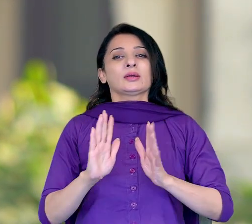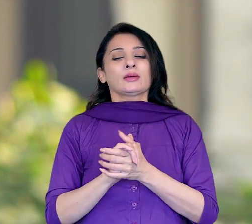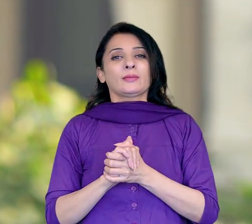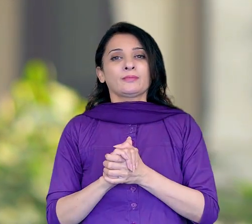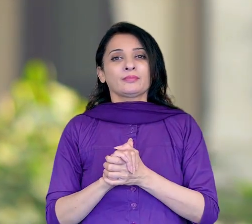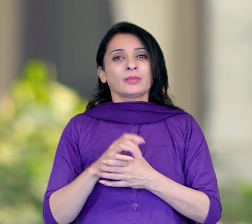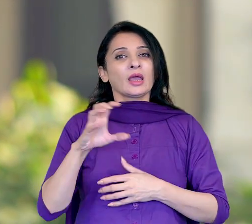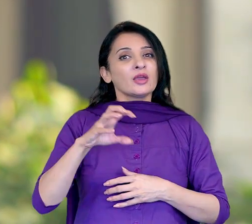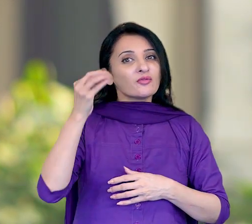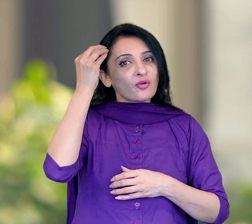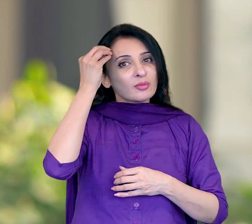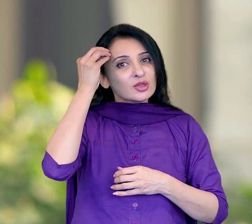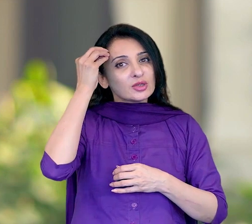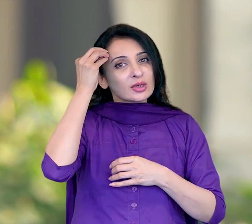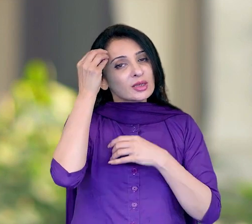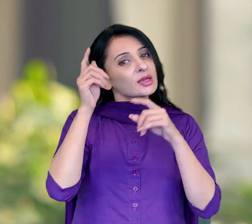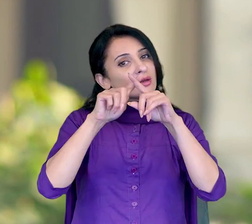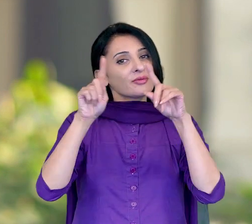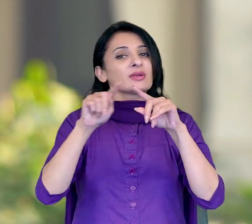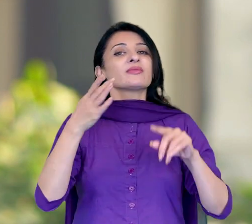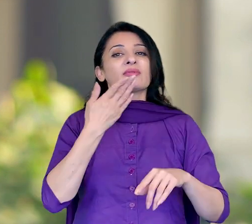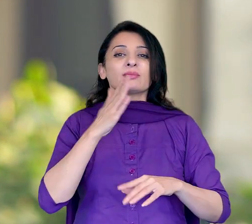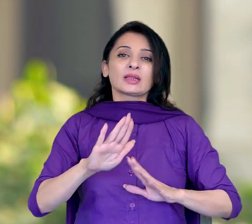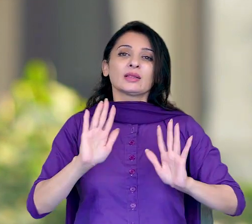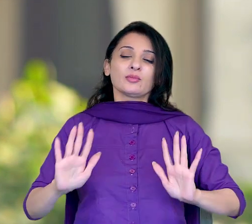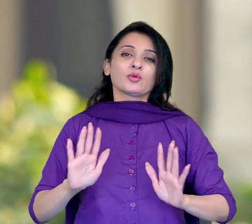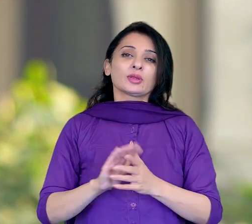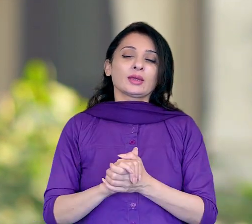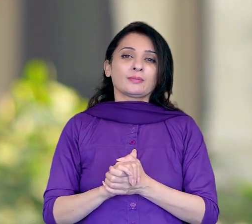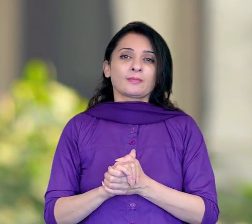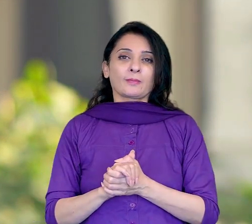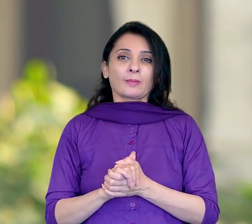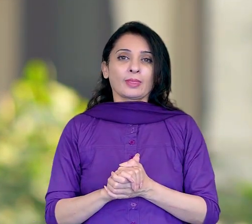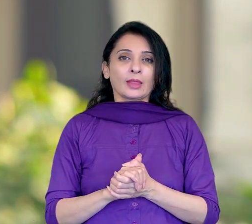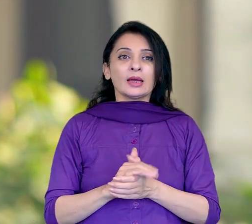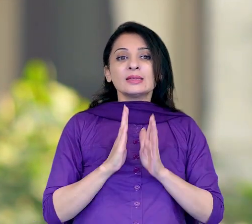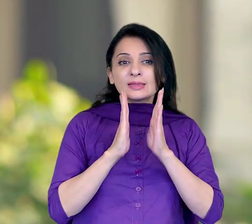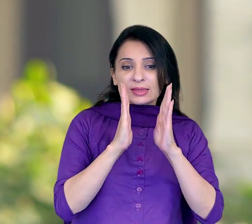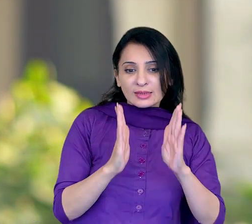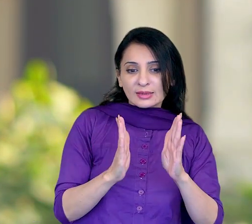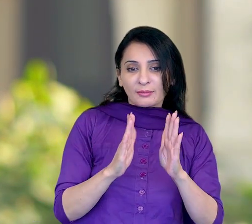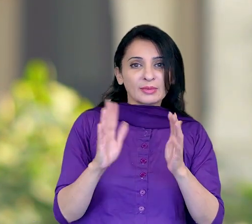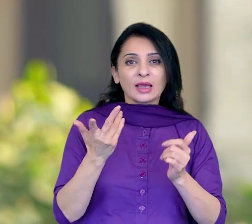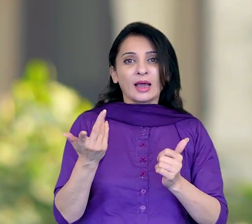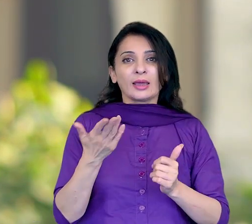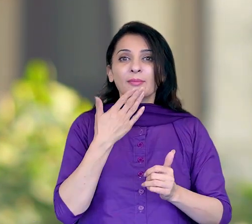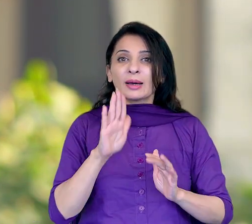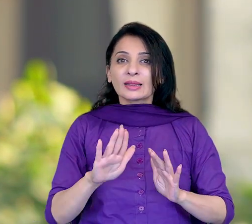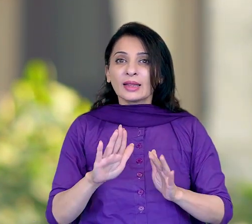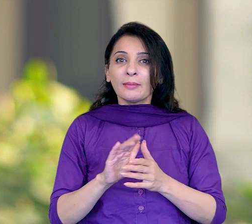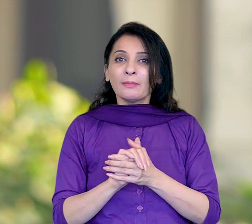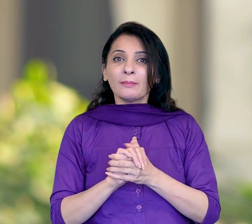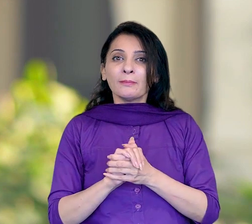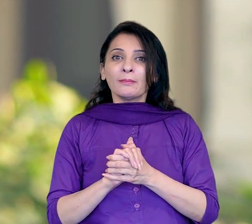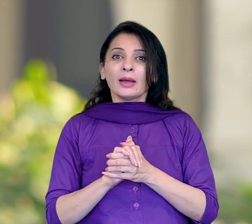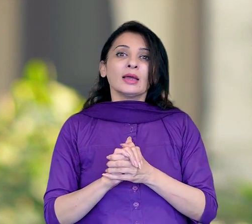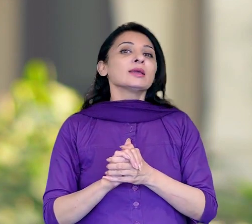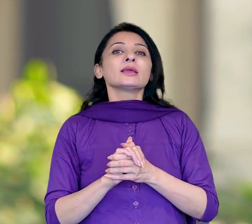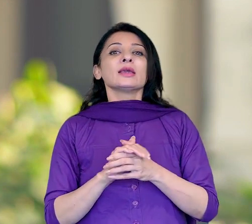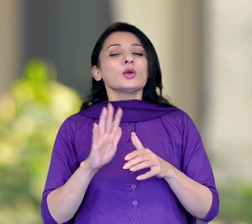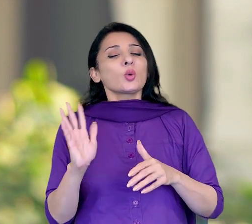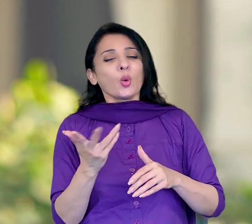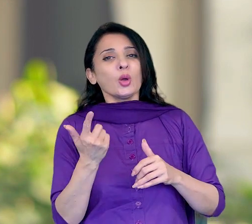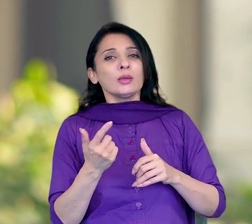grading of that word information is now being done. Similarly, what is a system? System is basically